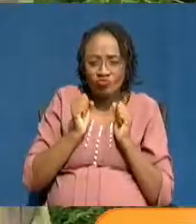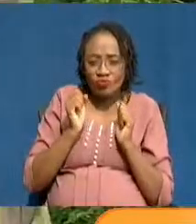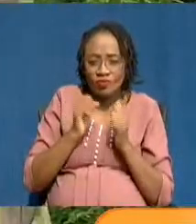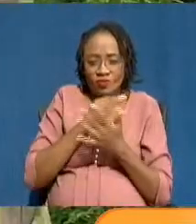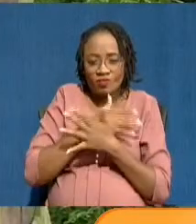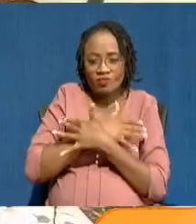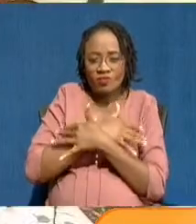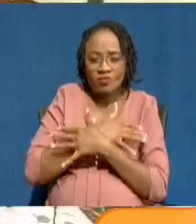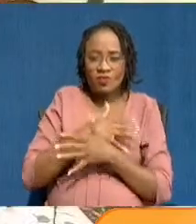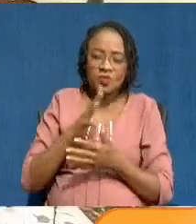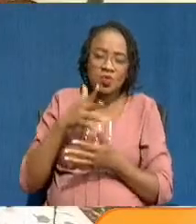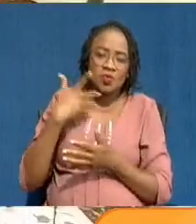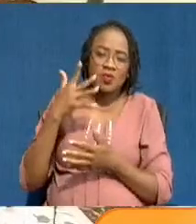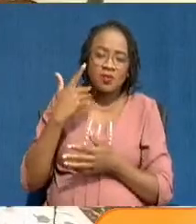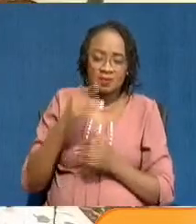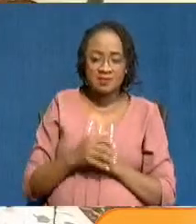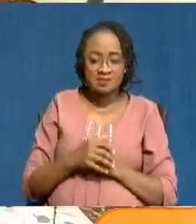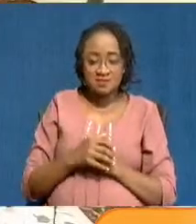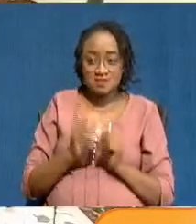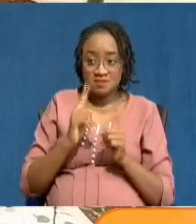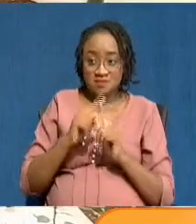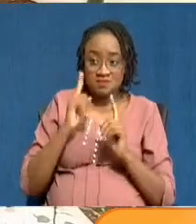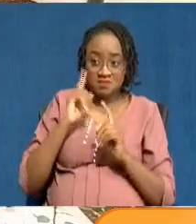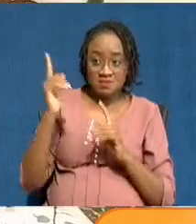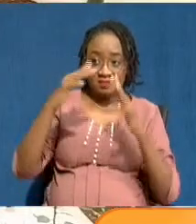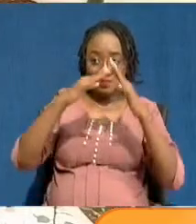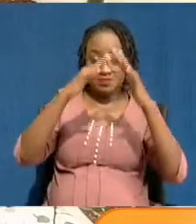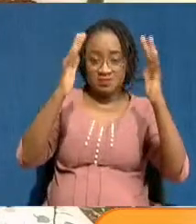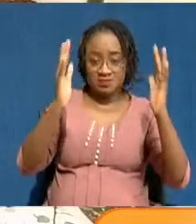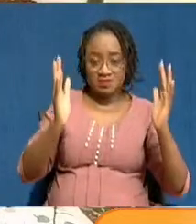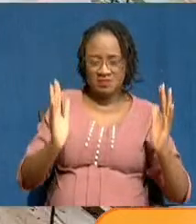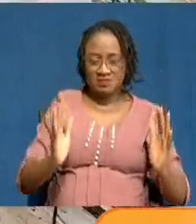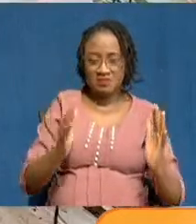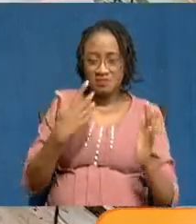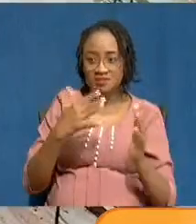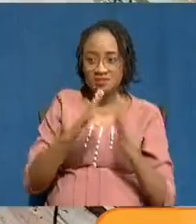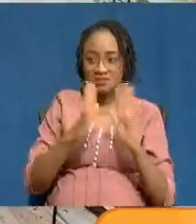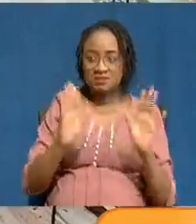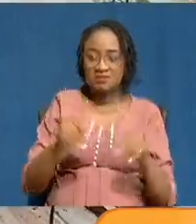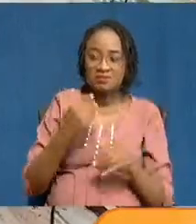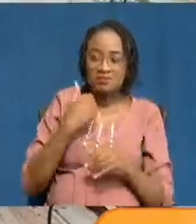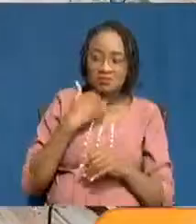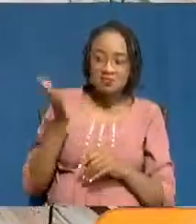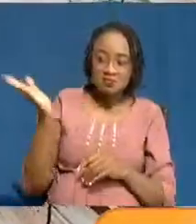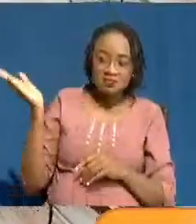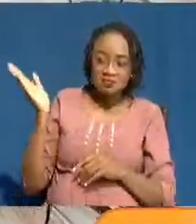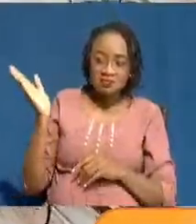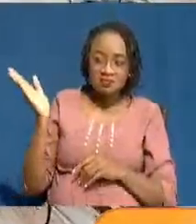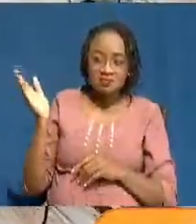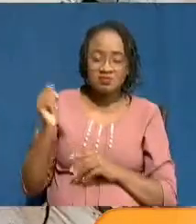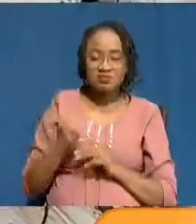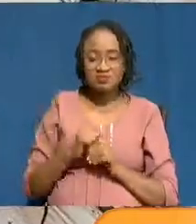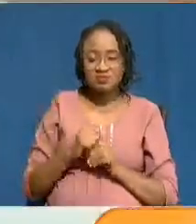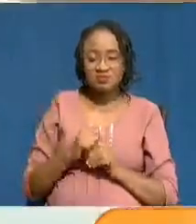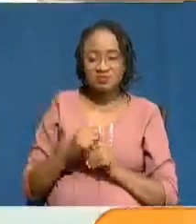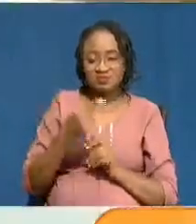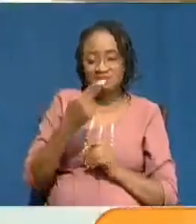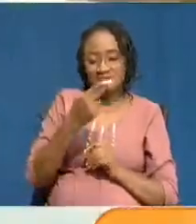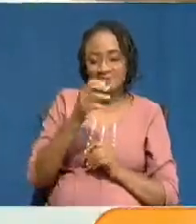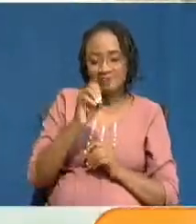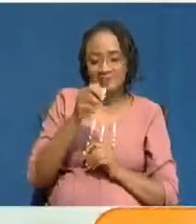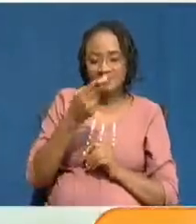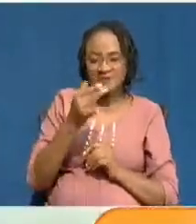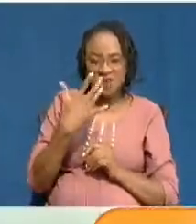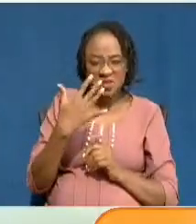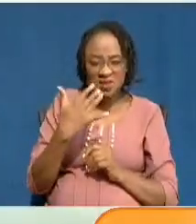crops struggle. But inside Monica Thairu's wooden greenhouse, rows of vibrant capsicum stretch